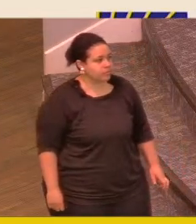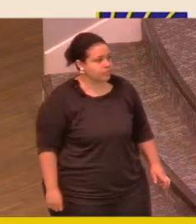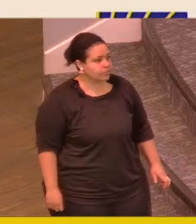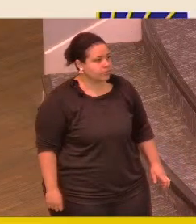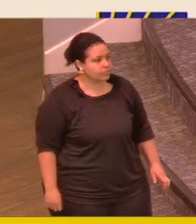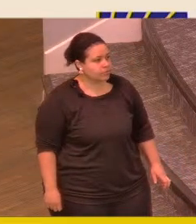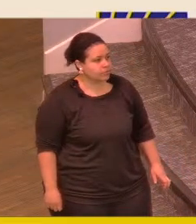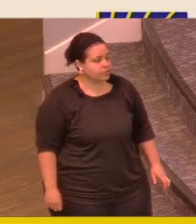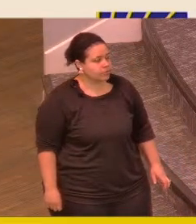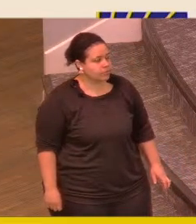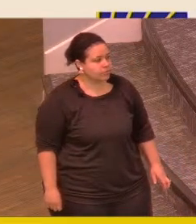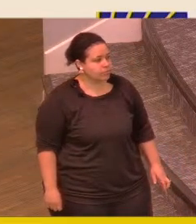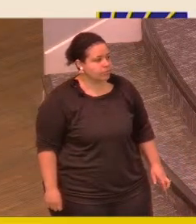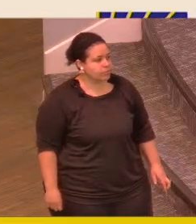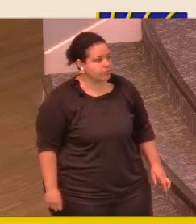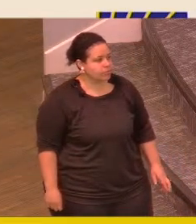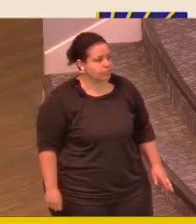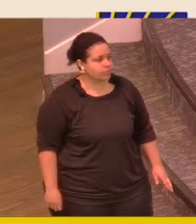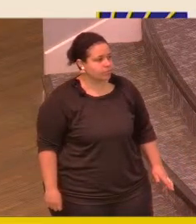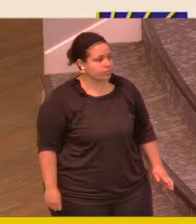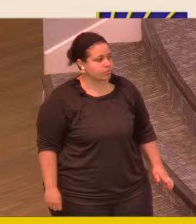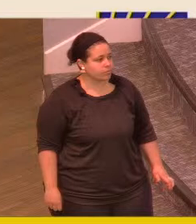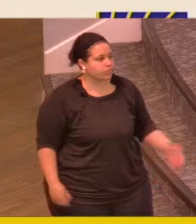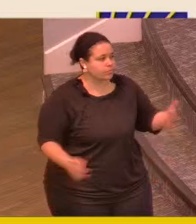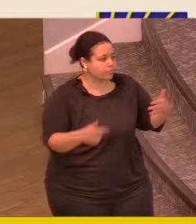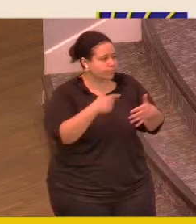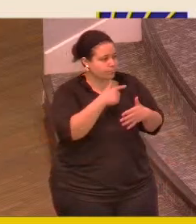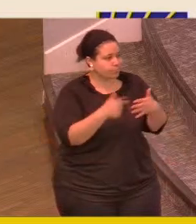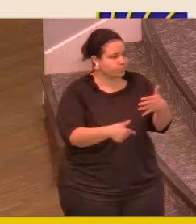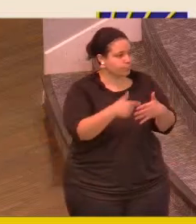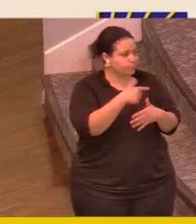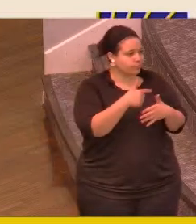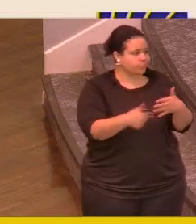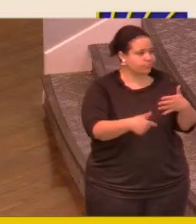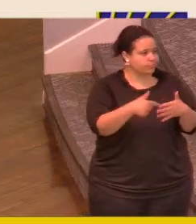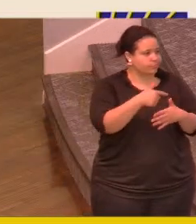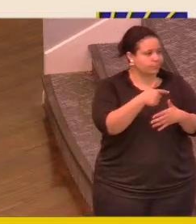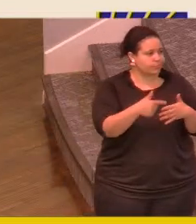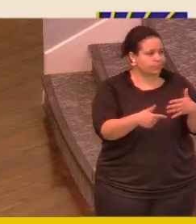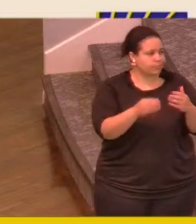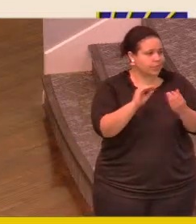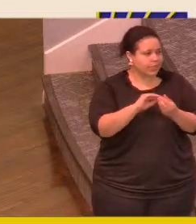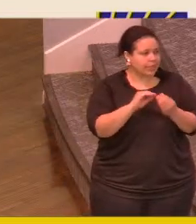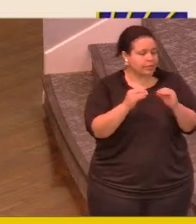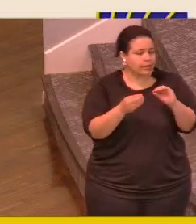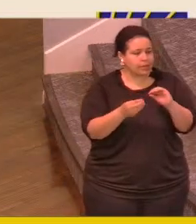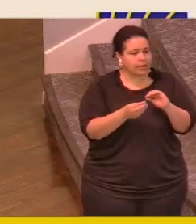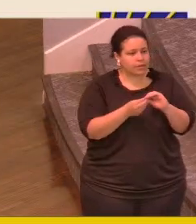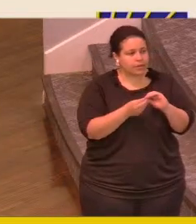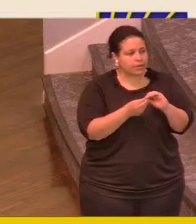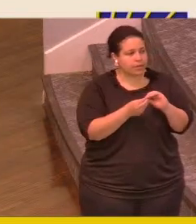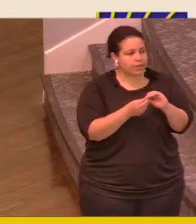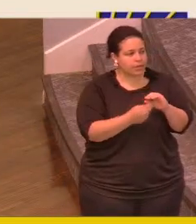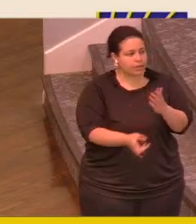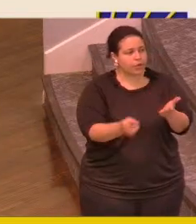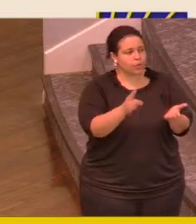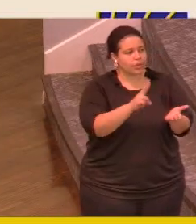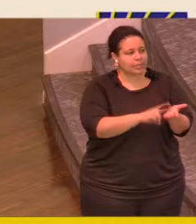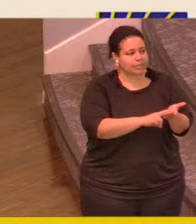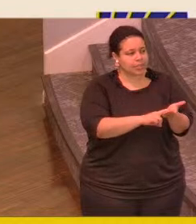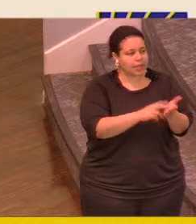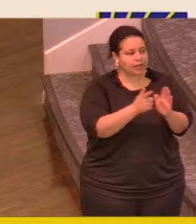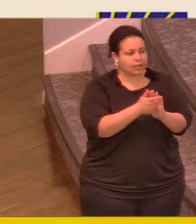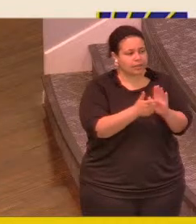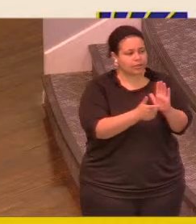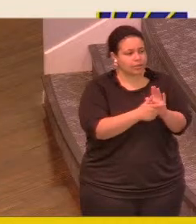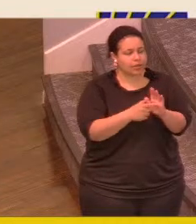So just a couple facts about this $2,000 supplement. The date that the law, that it was signed into law was March